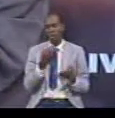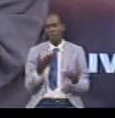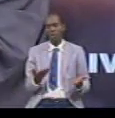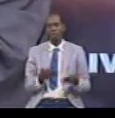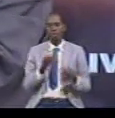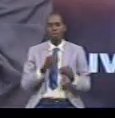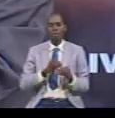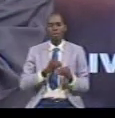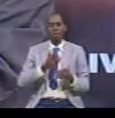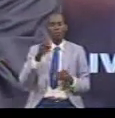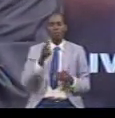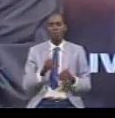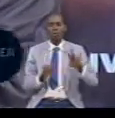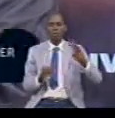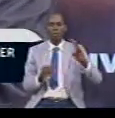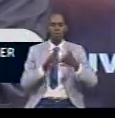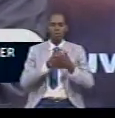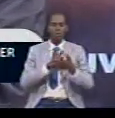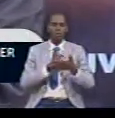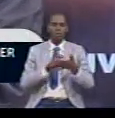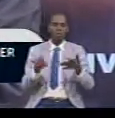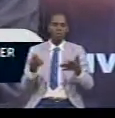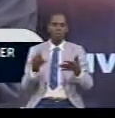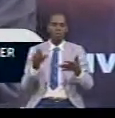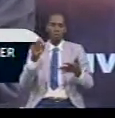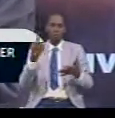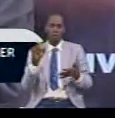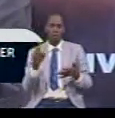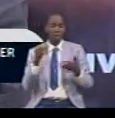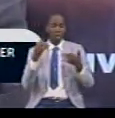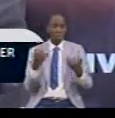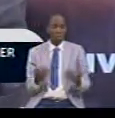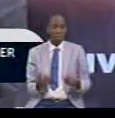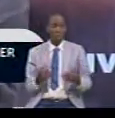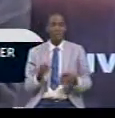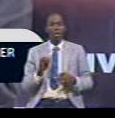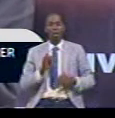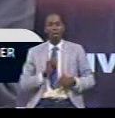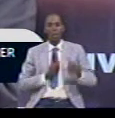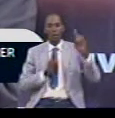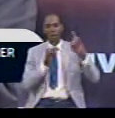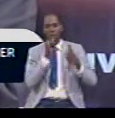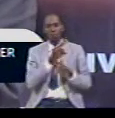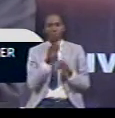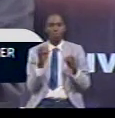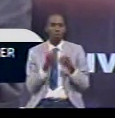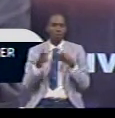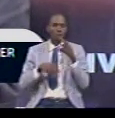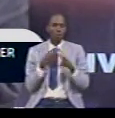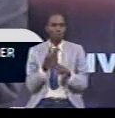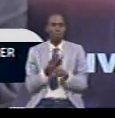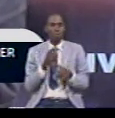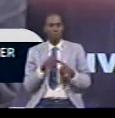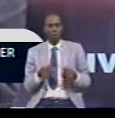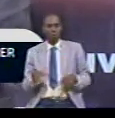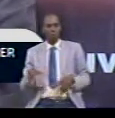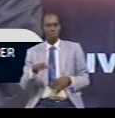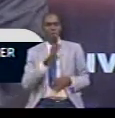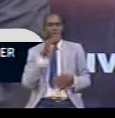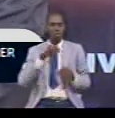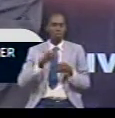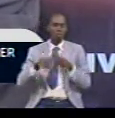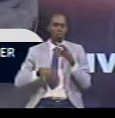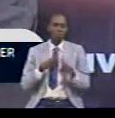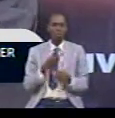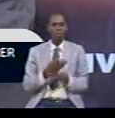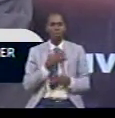chapter 17, verse 11. And now I am no more in the world, but these are in the world, and I come unto